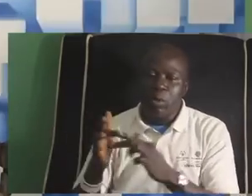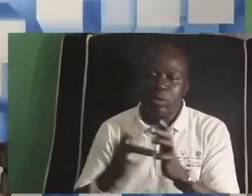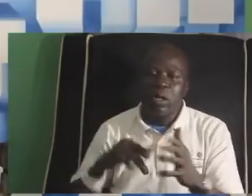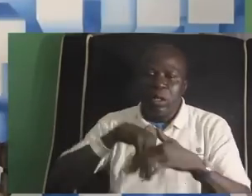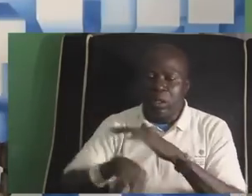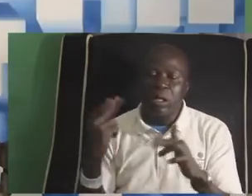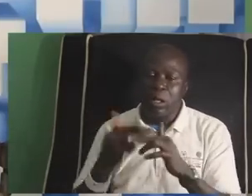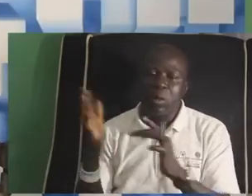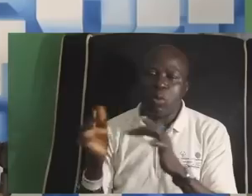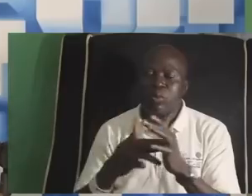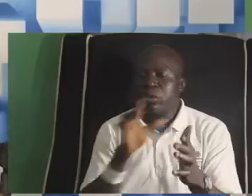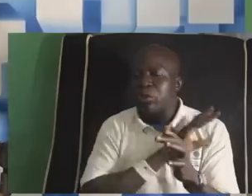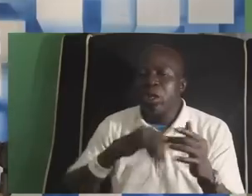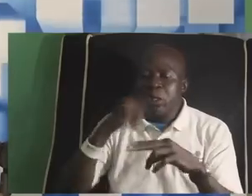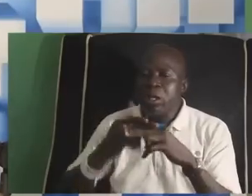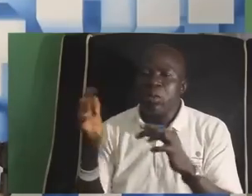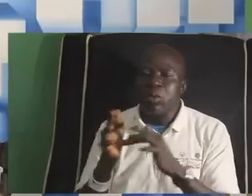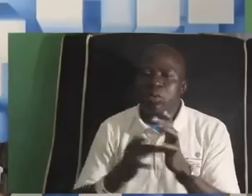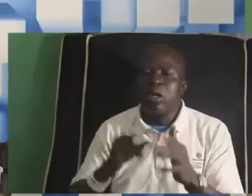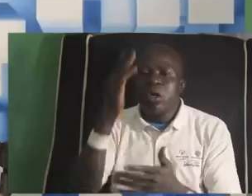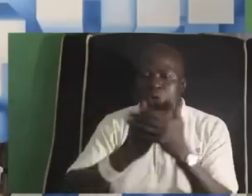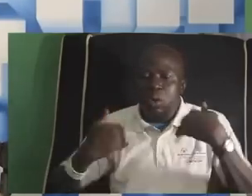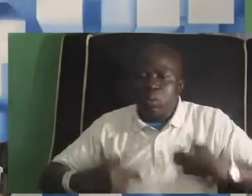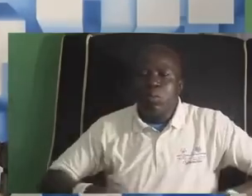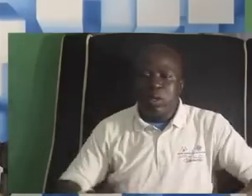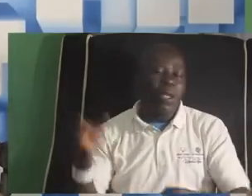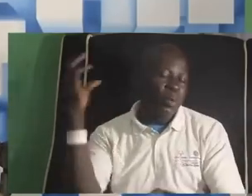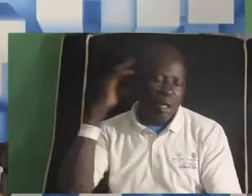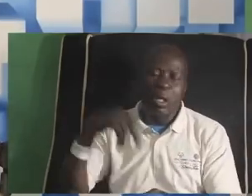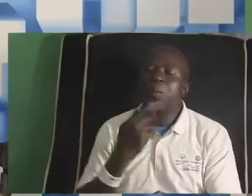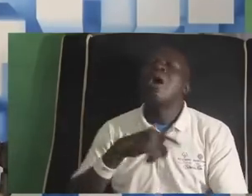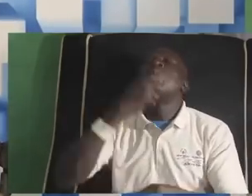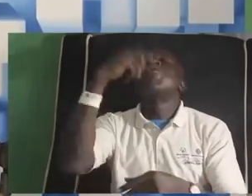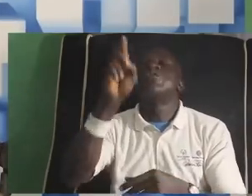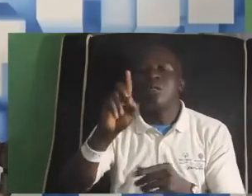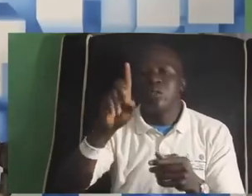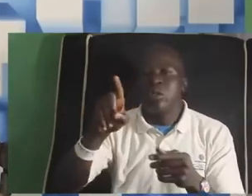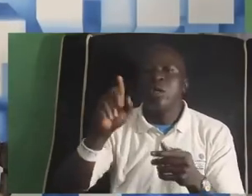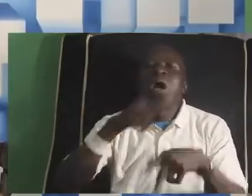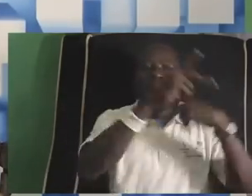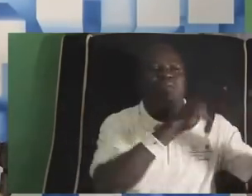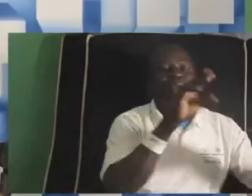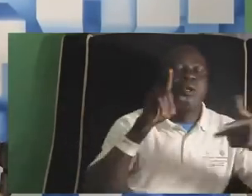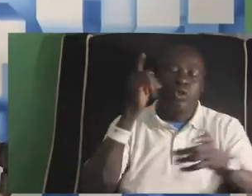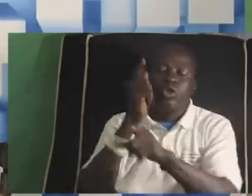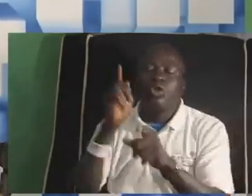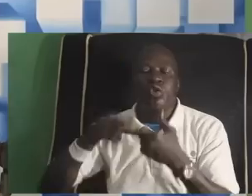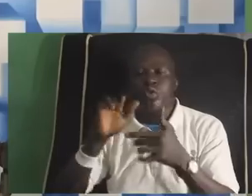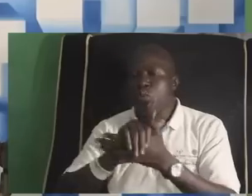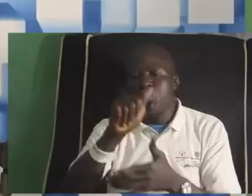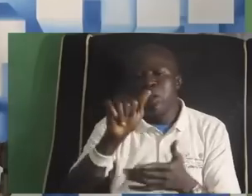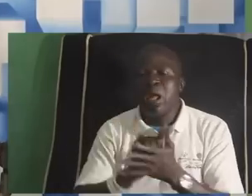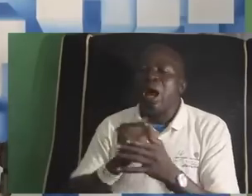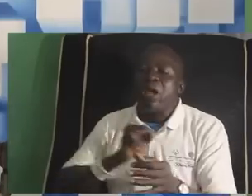ba. Le se ka baruka. Ene te mba me. Mo so a ko tele. Ki ki ko gbagbo. A se ko